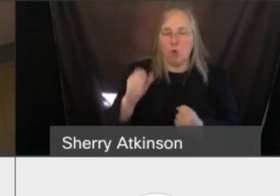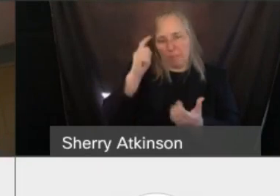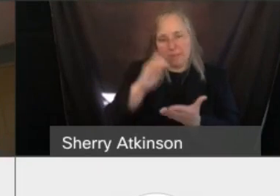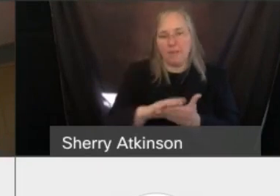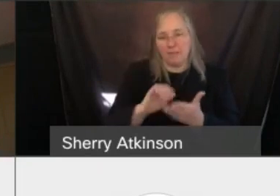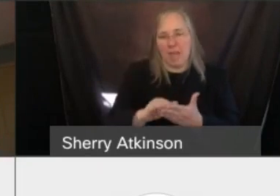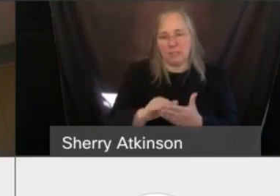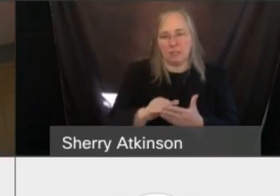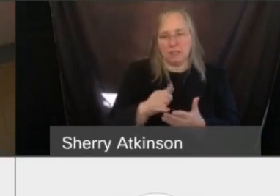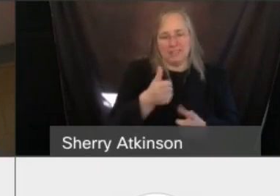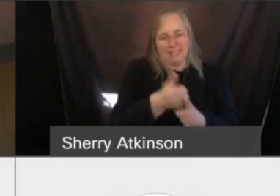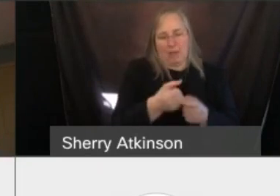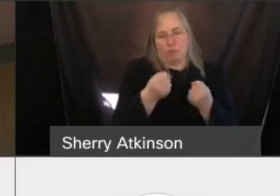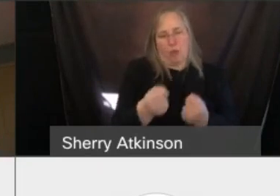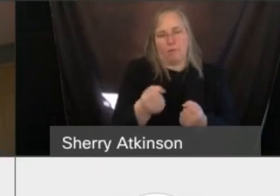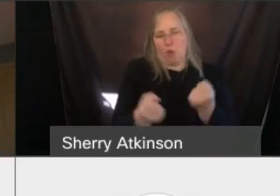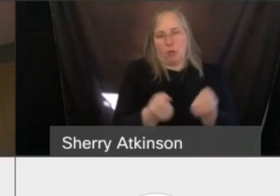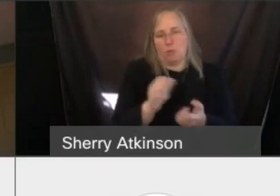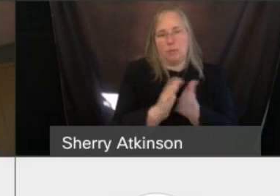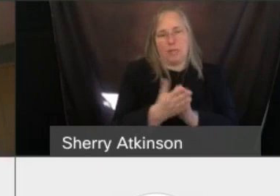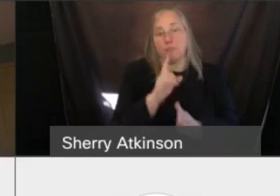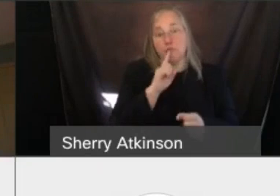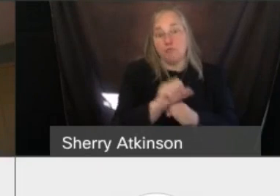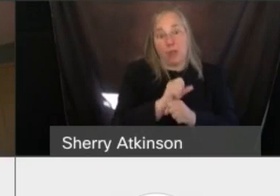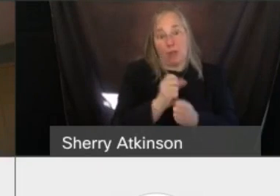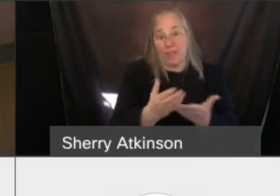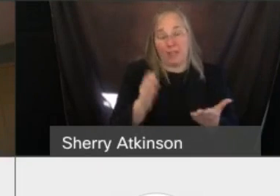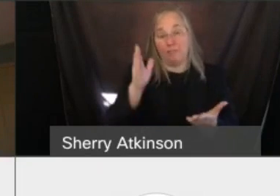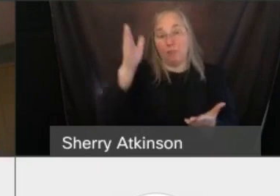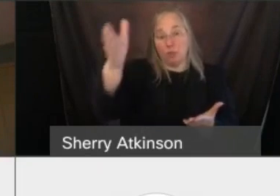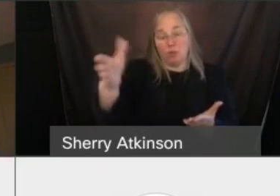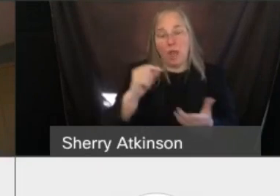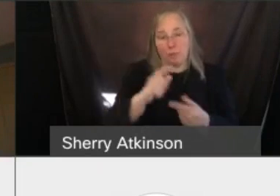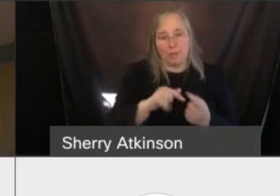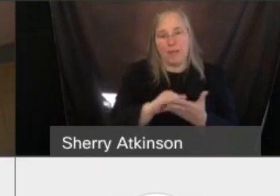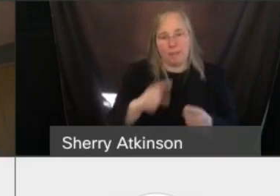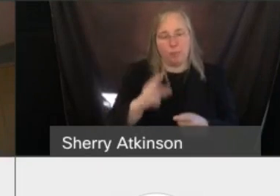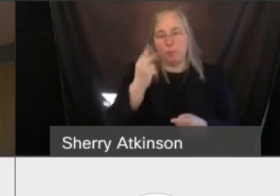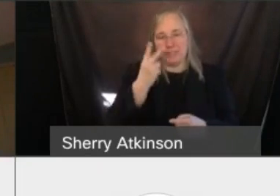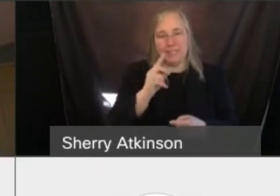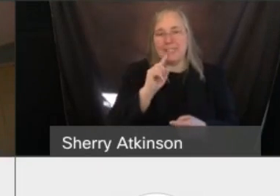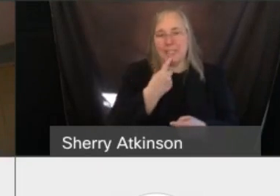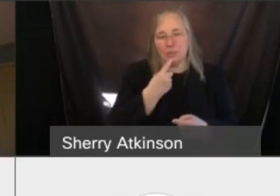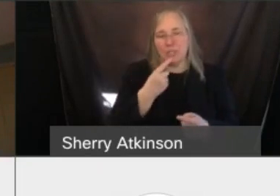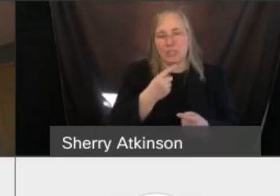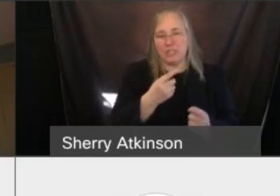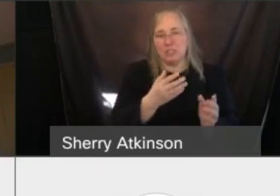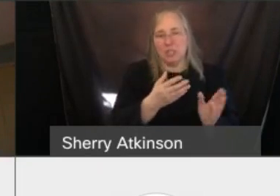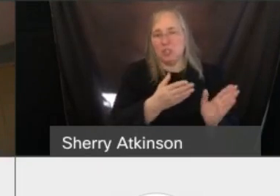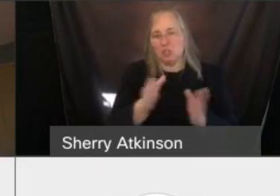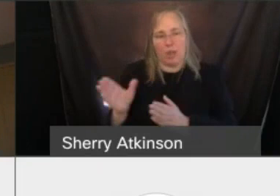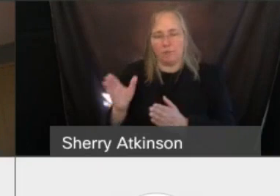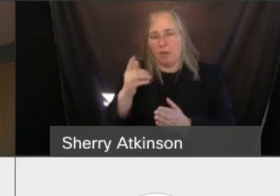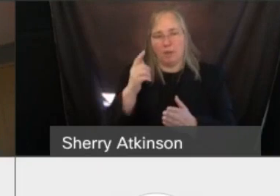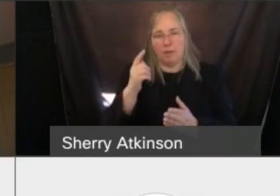and once that happens, that we're going to see a dramatic shift as a result of that and the need for parking because of the